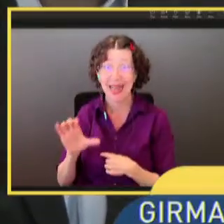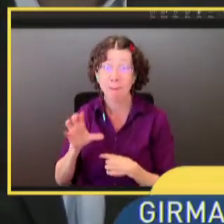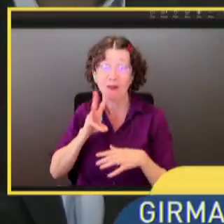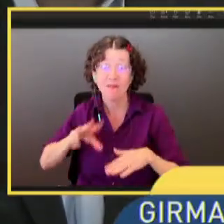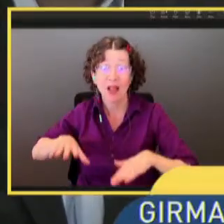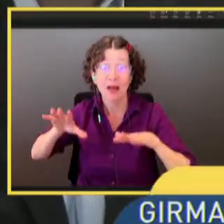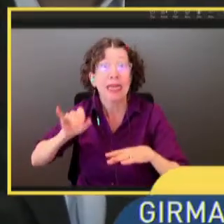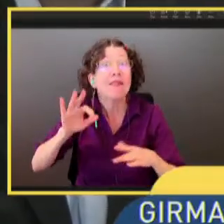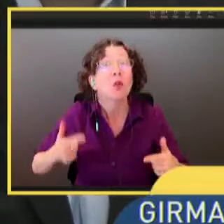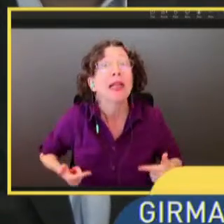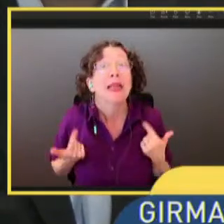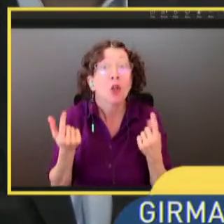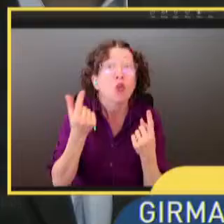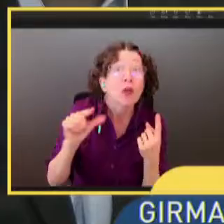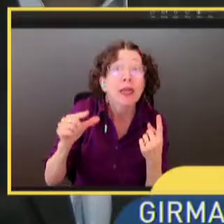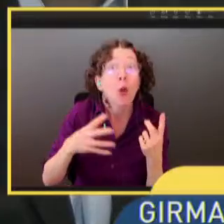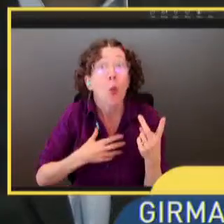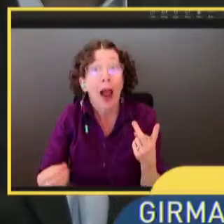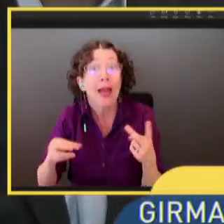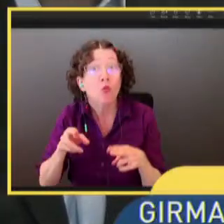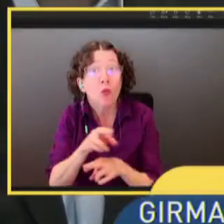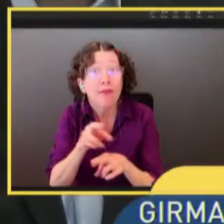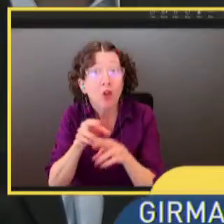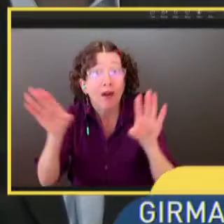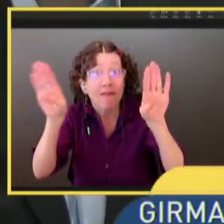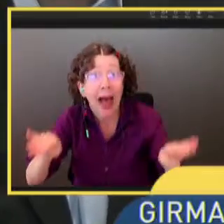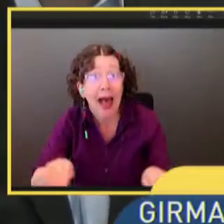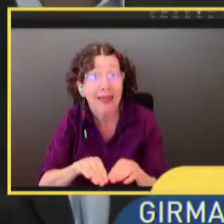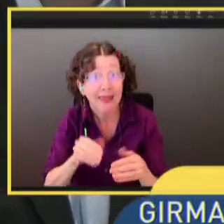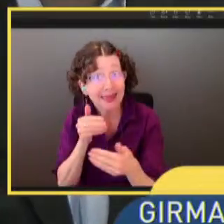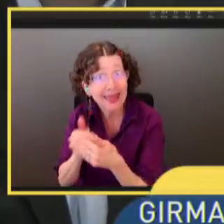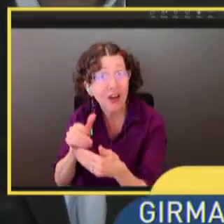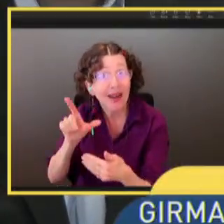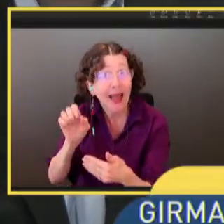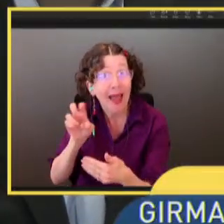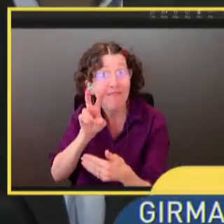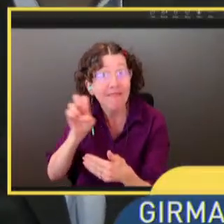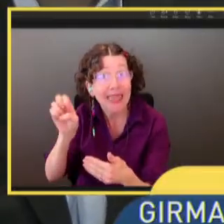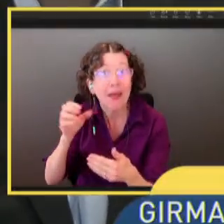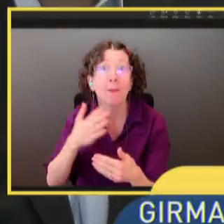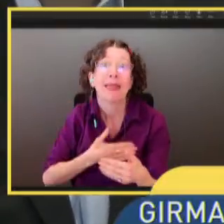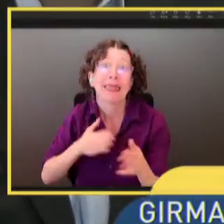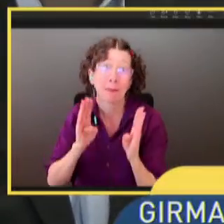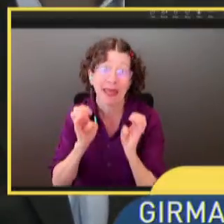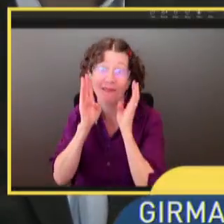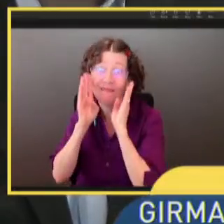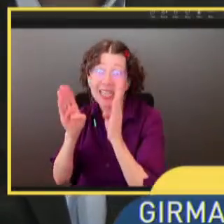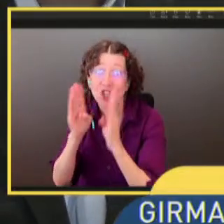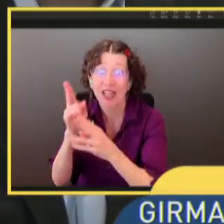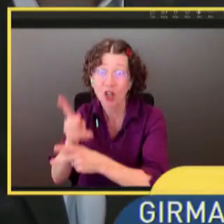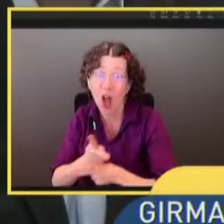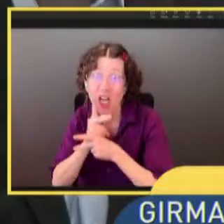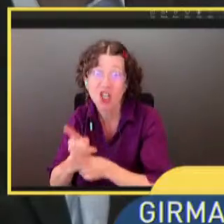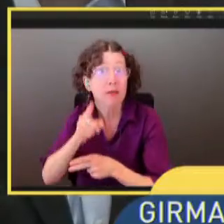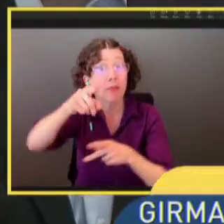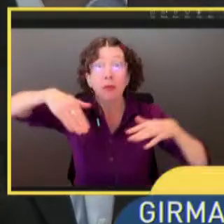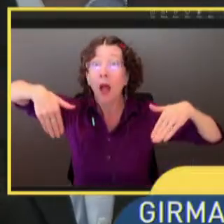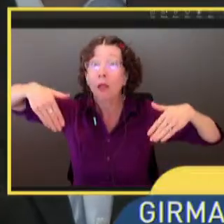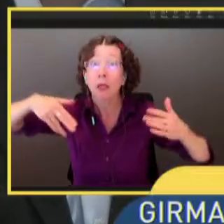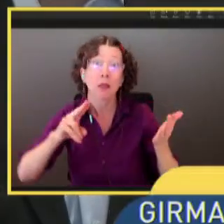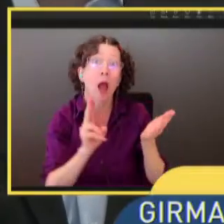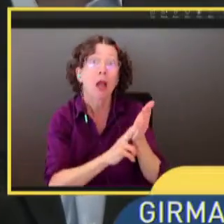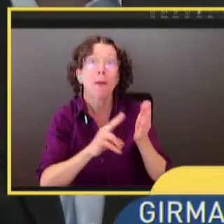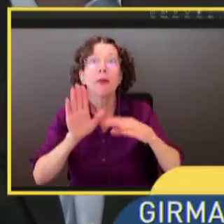kcemergency.com. That's kcemergency.com. This is the place to go for coordinated information about the evolving December flooding